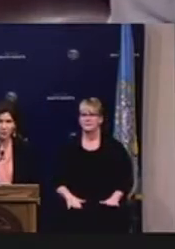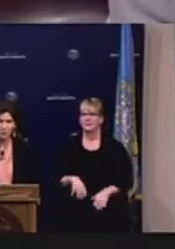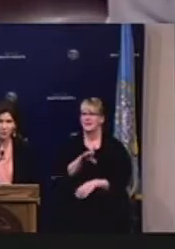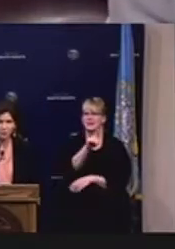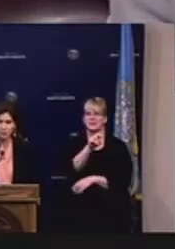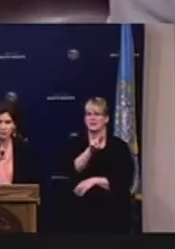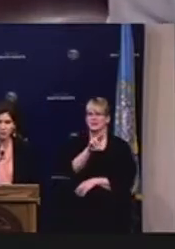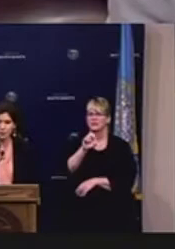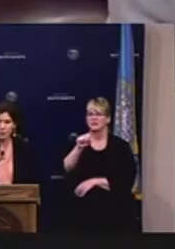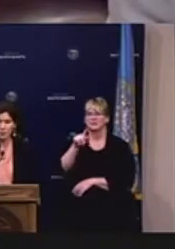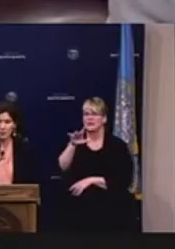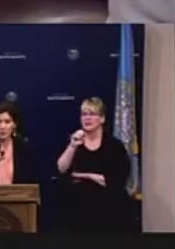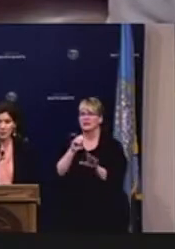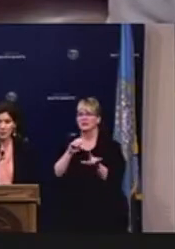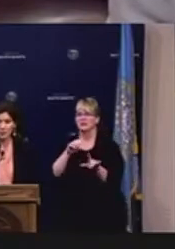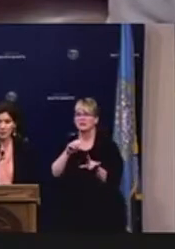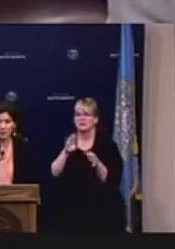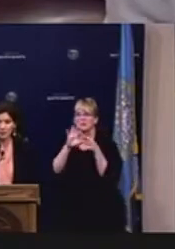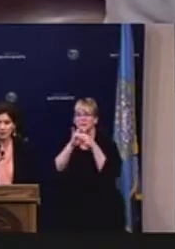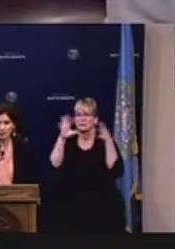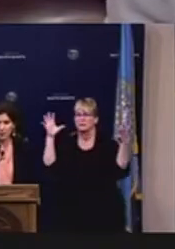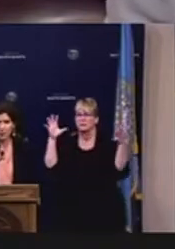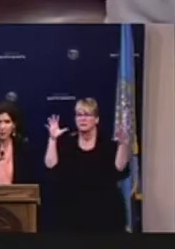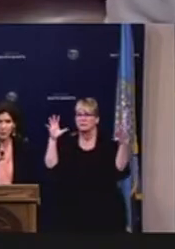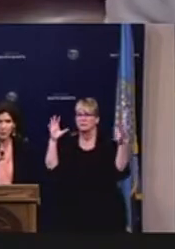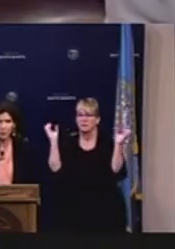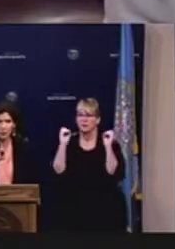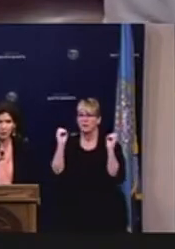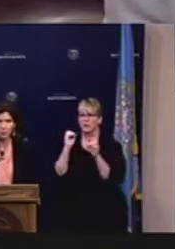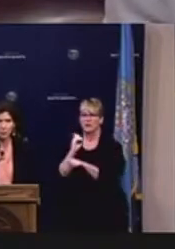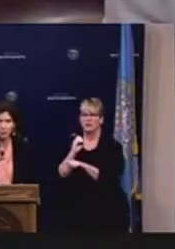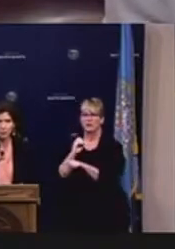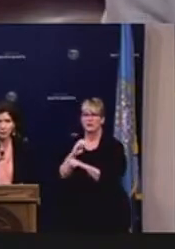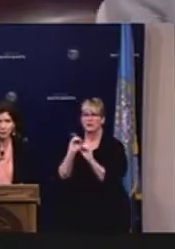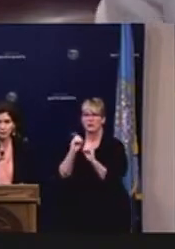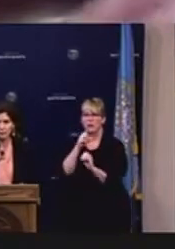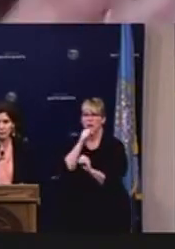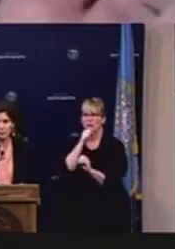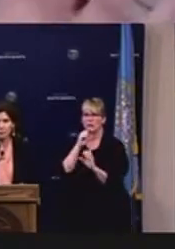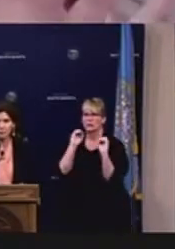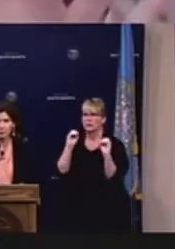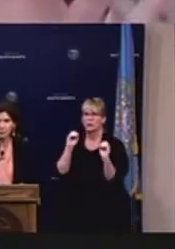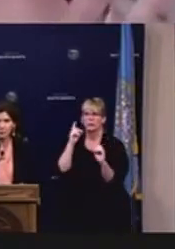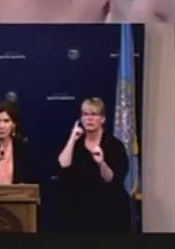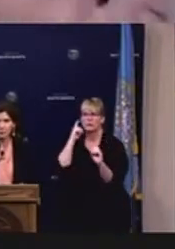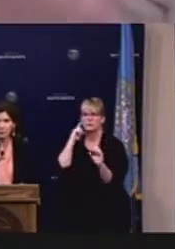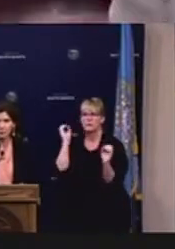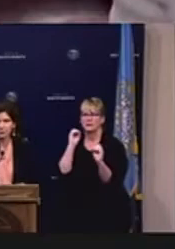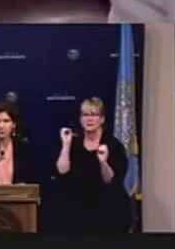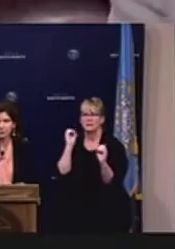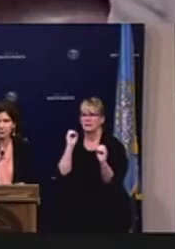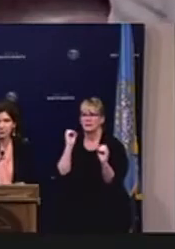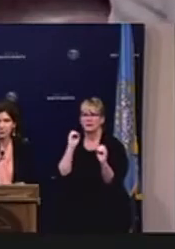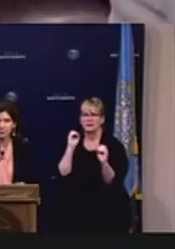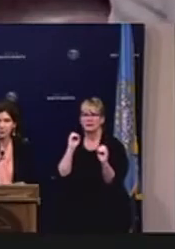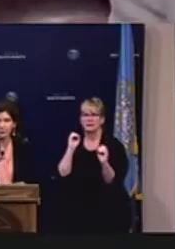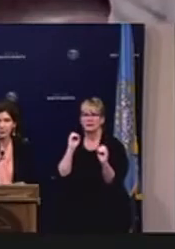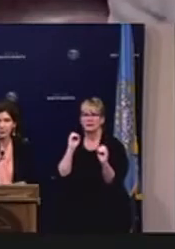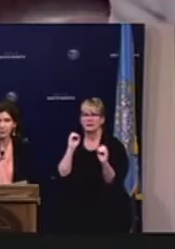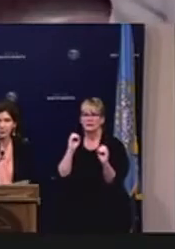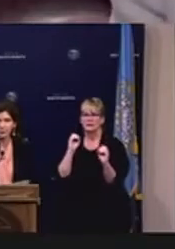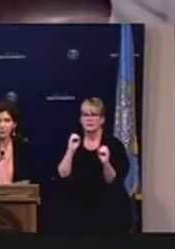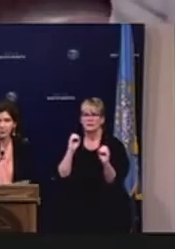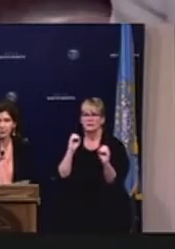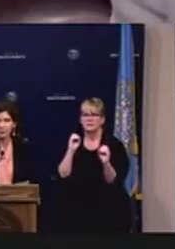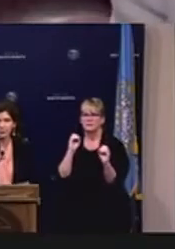the literature. The concerns about hydroxychloroquine is much more around the end stages